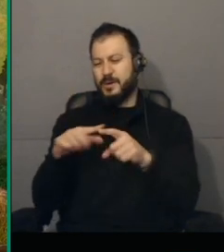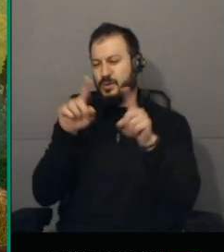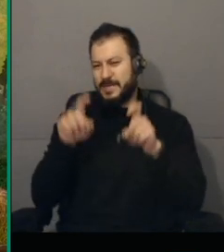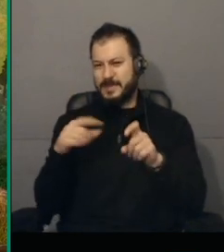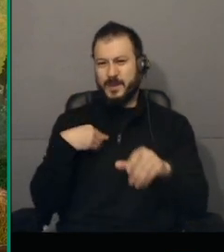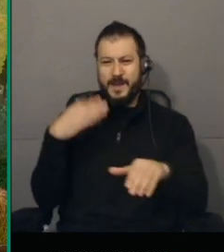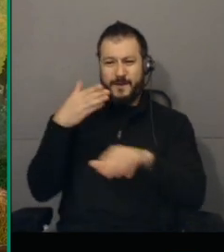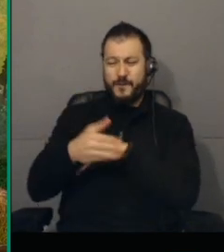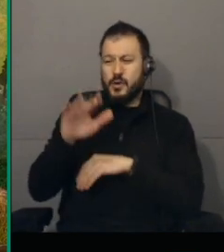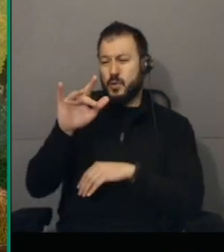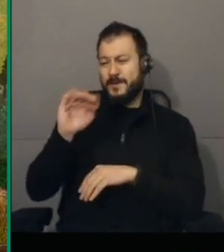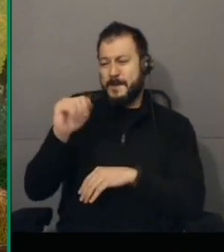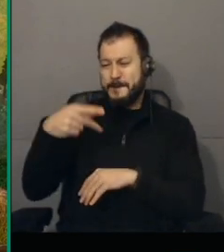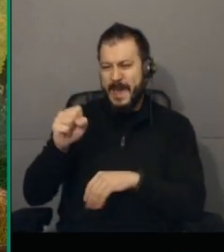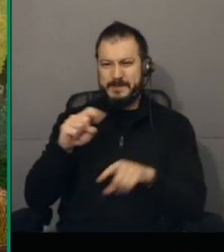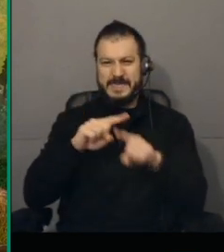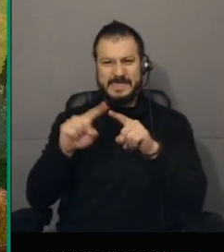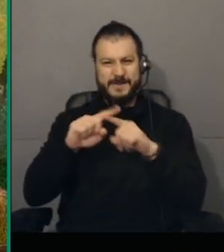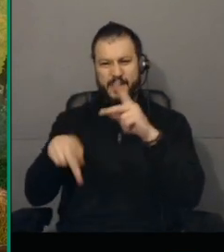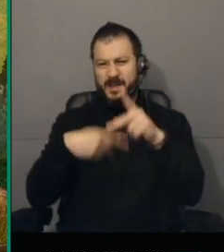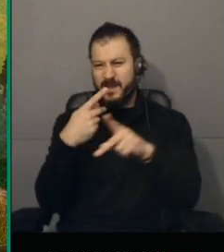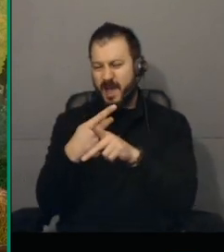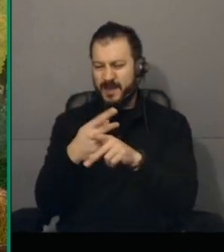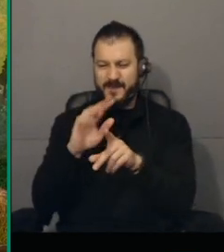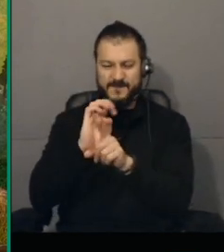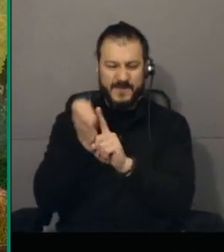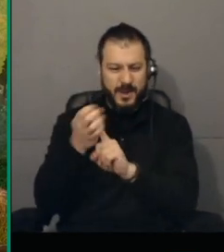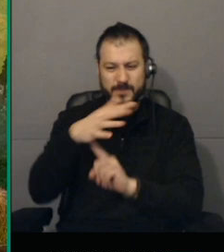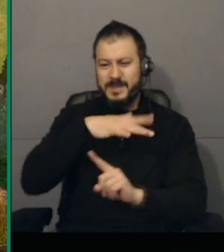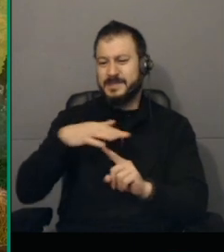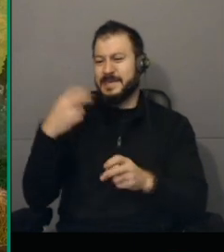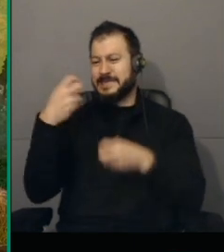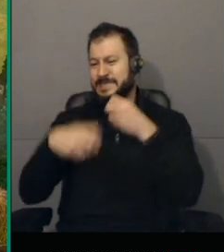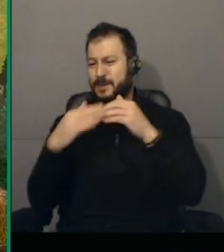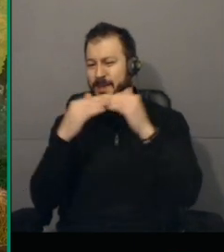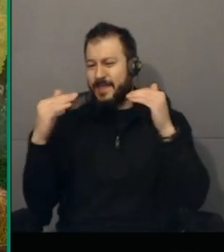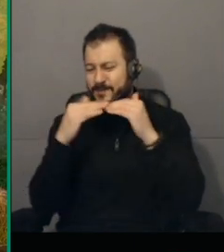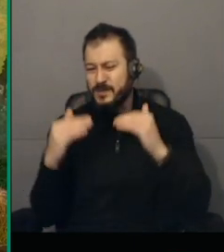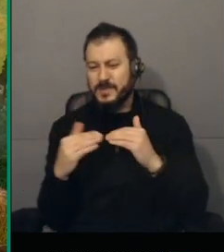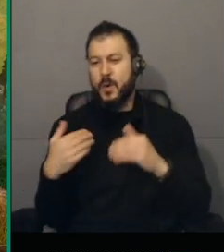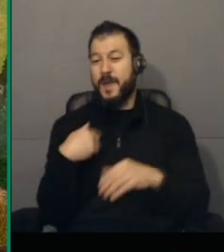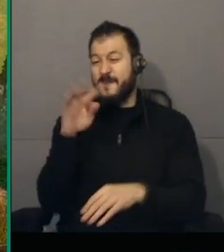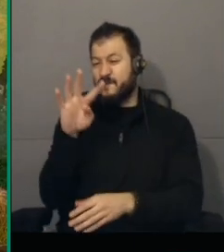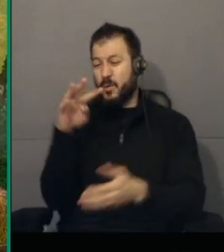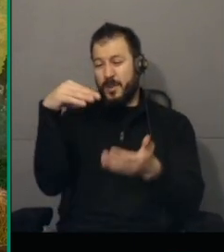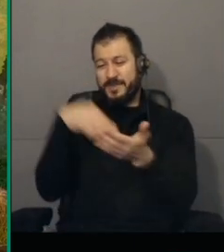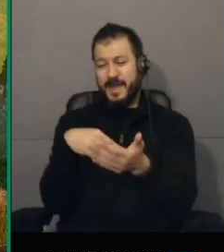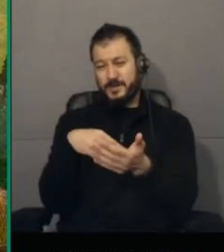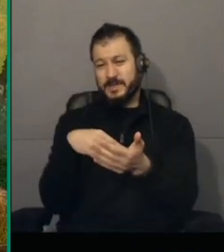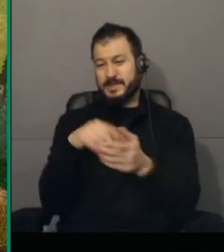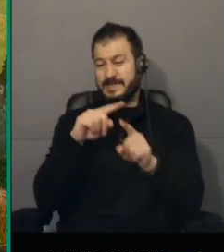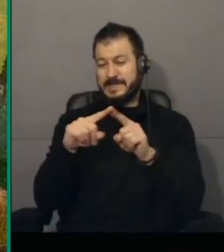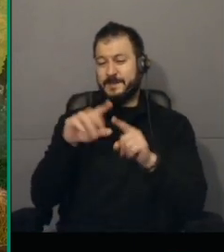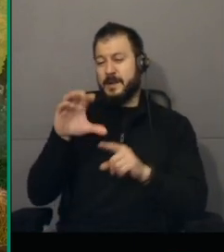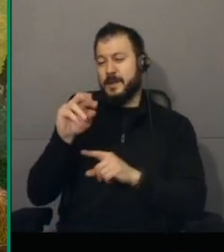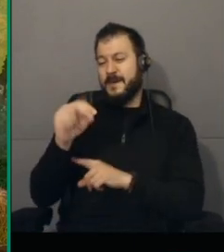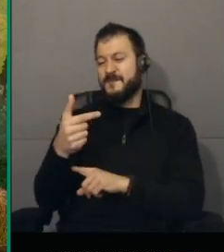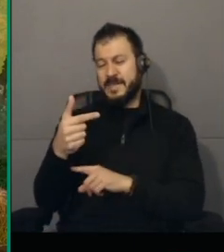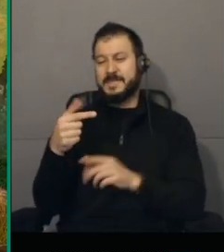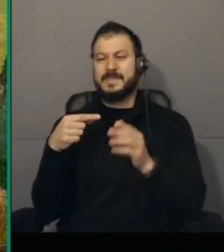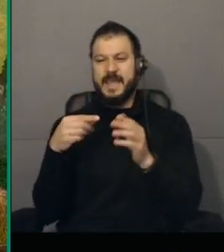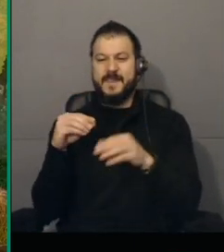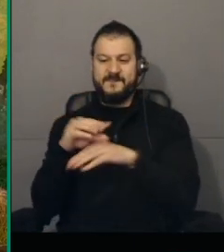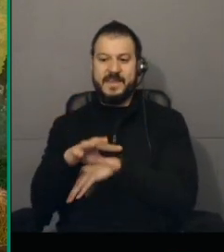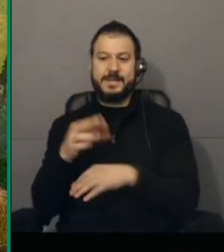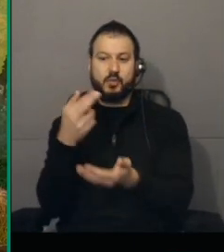25 maps, a variety of biomes, map sizes, difficulty levels. There are at least 4,000 different configurations that affect